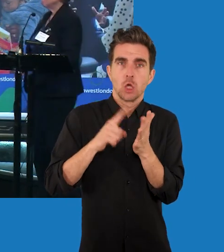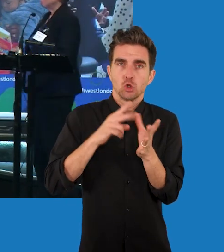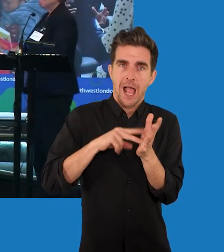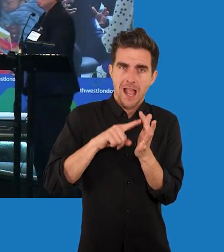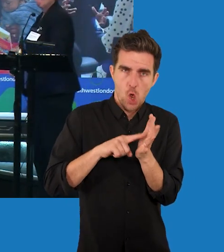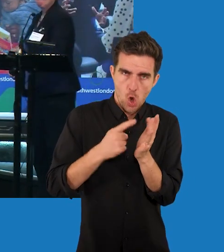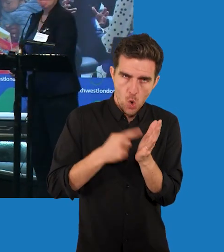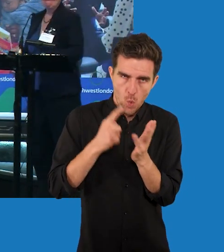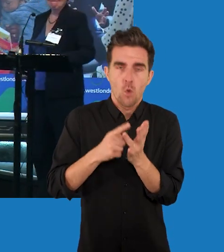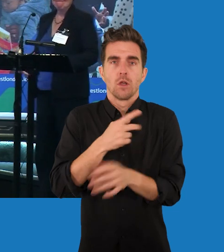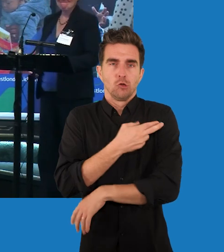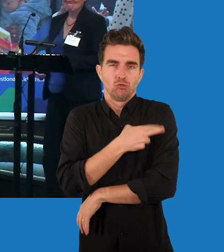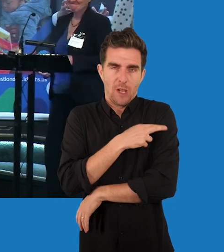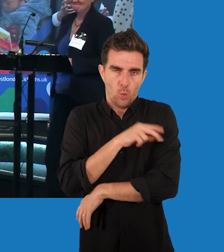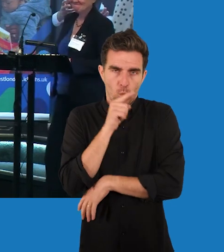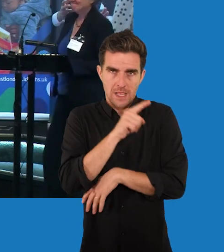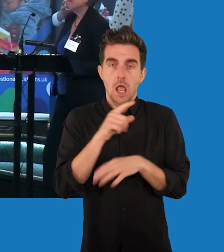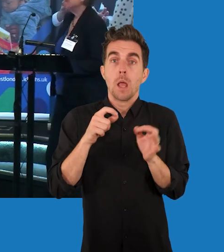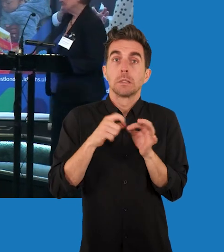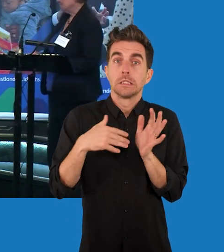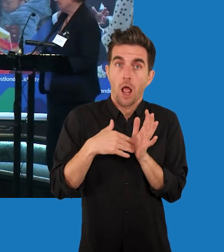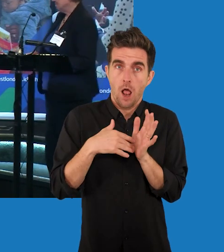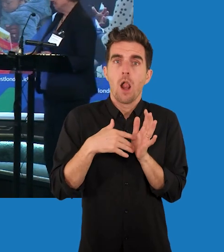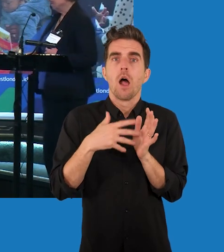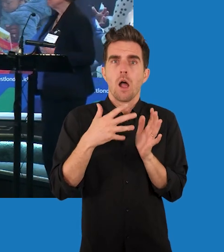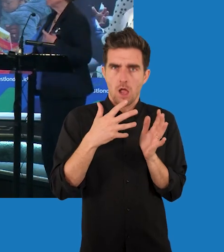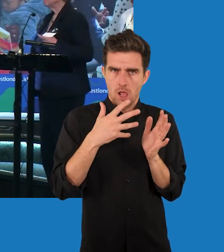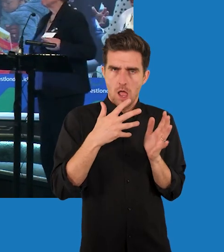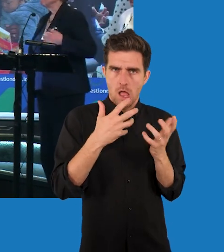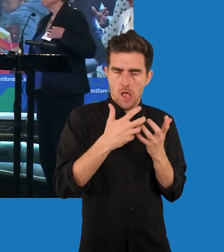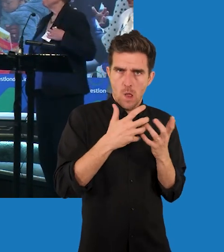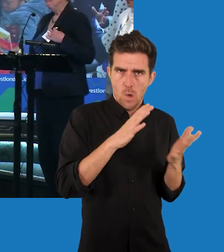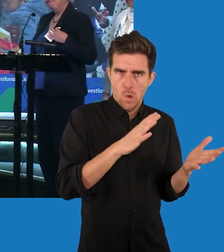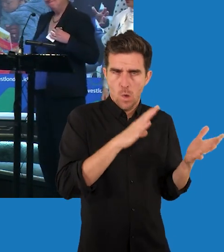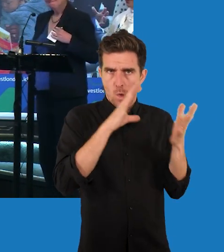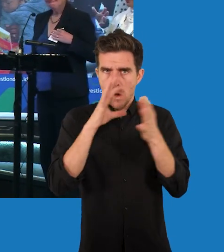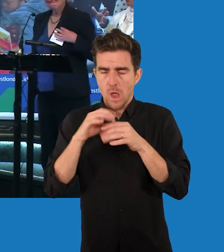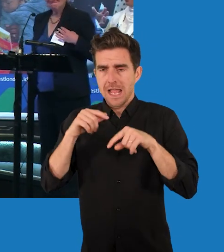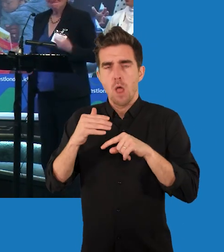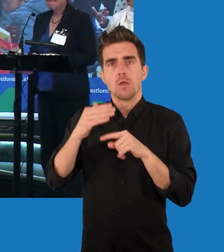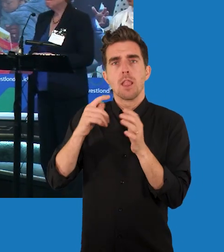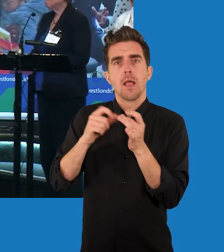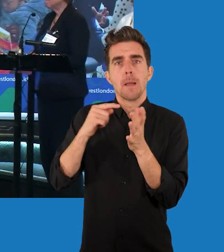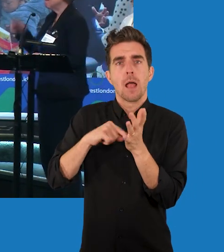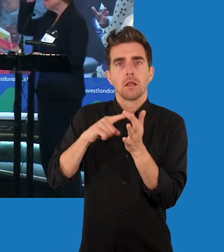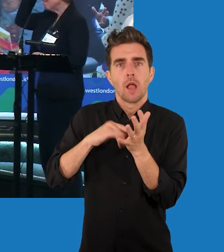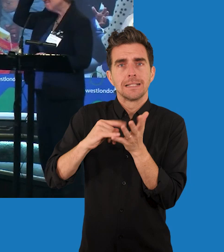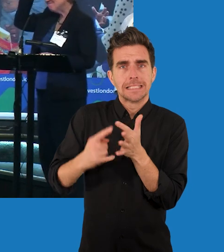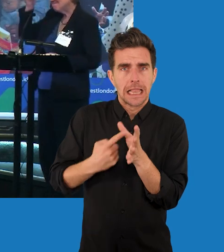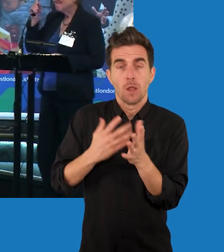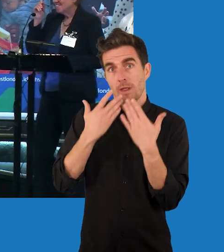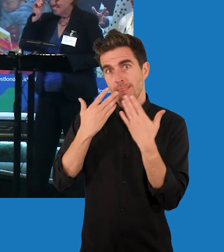Brazil and brought it to the slightly less challenging but still tough area of North Battersea. So thank